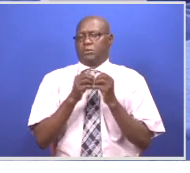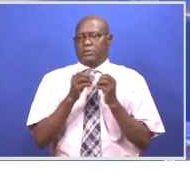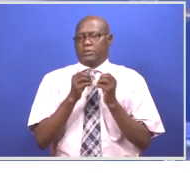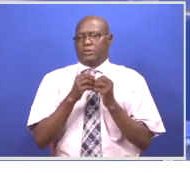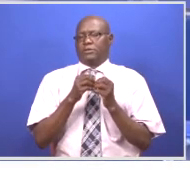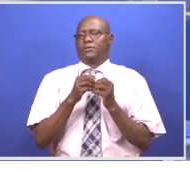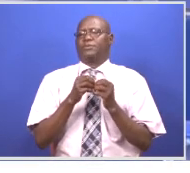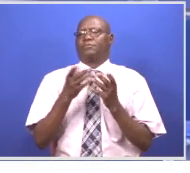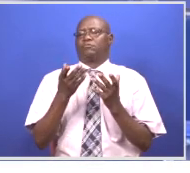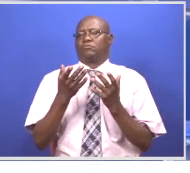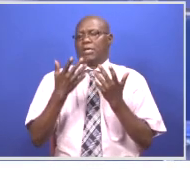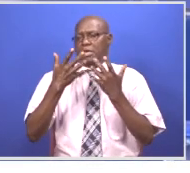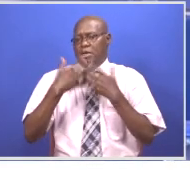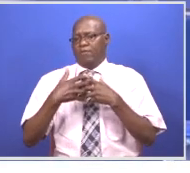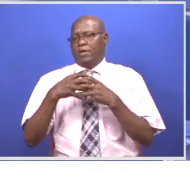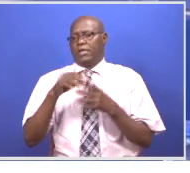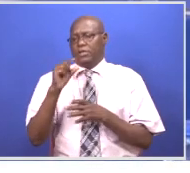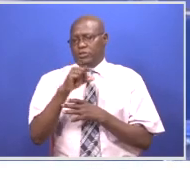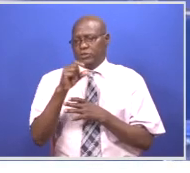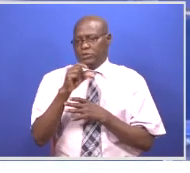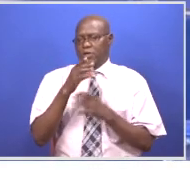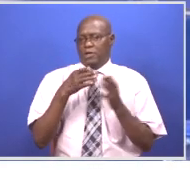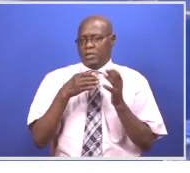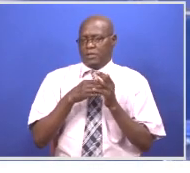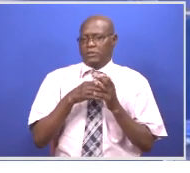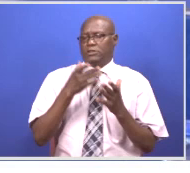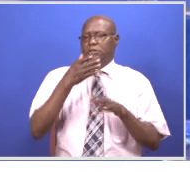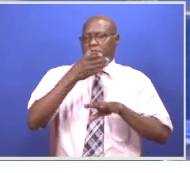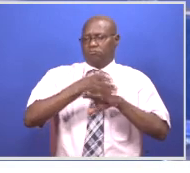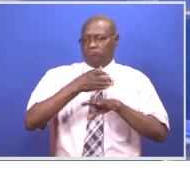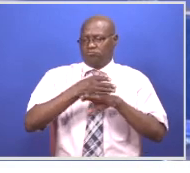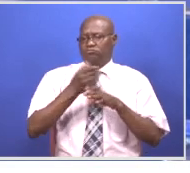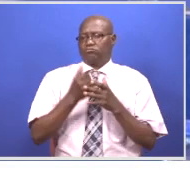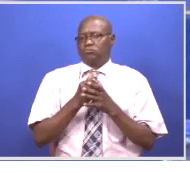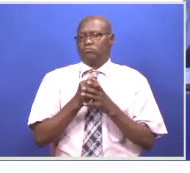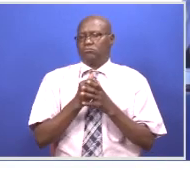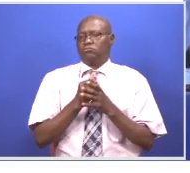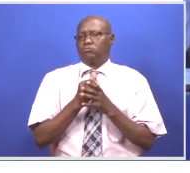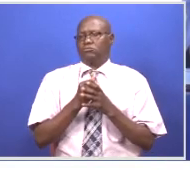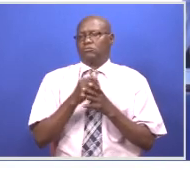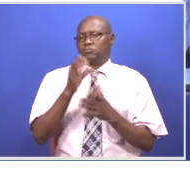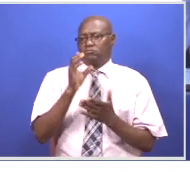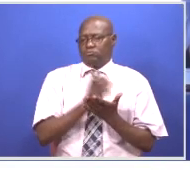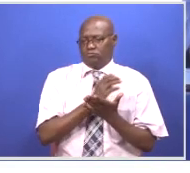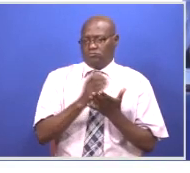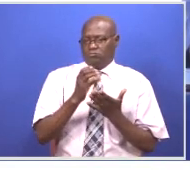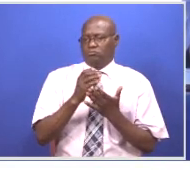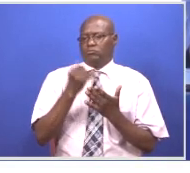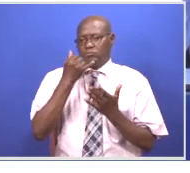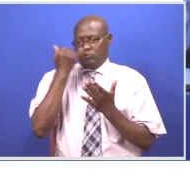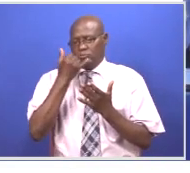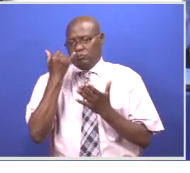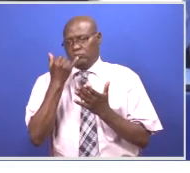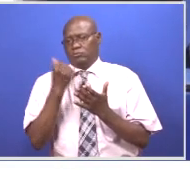on upscaling the fight against illicit alcohol and drugs, where he launched a multi-agency crackdown on the sale and consumption